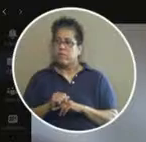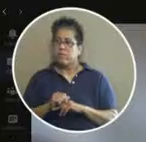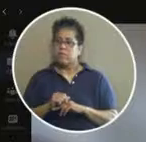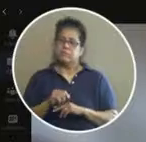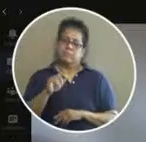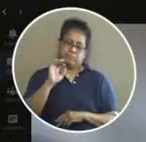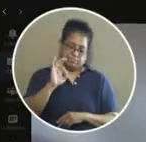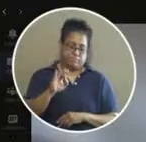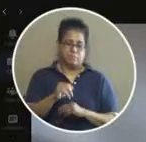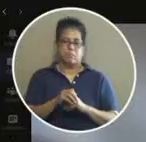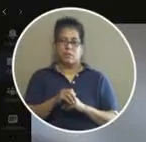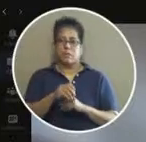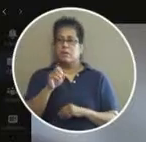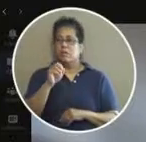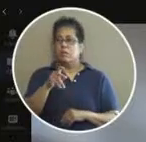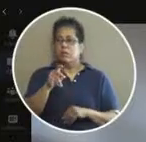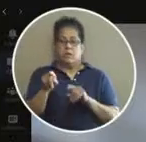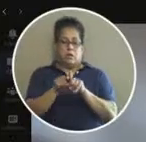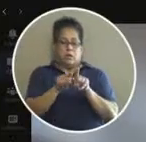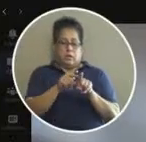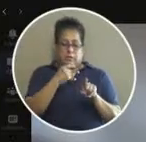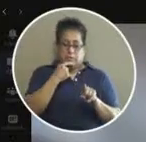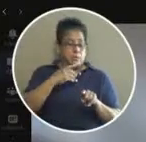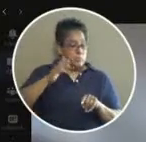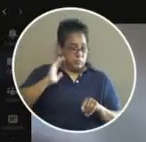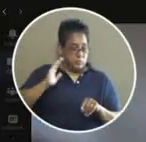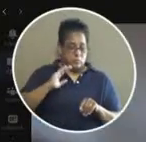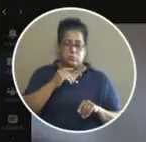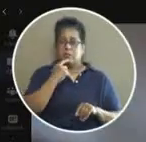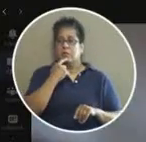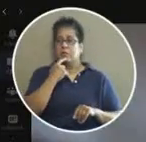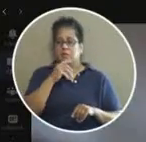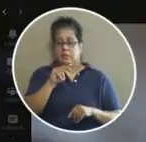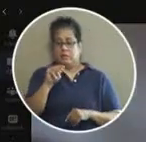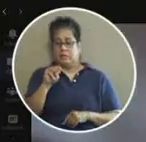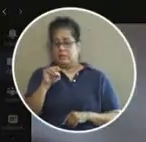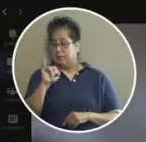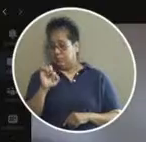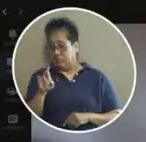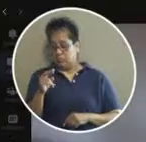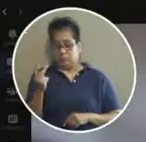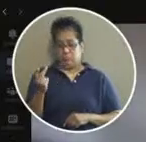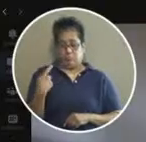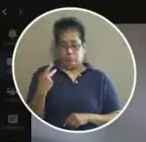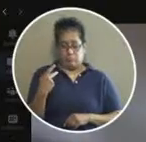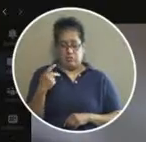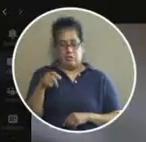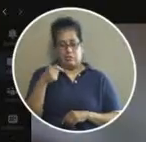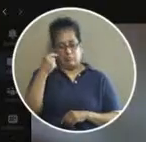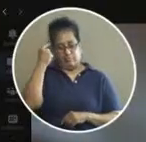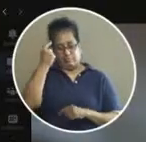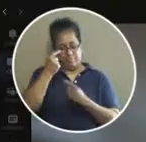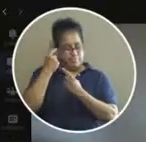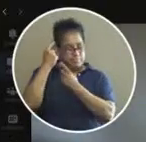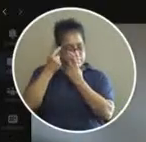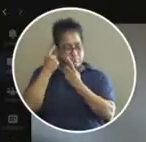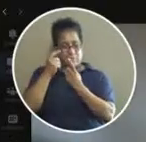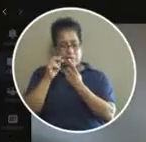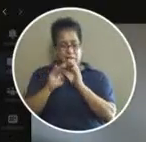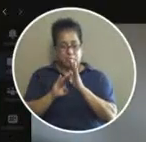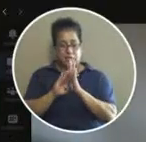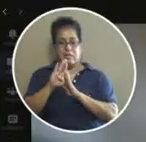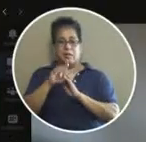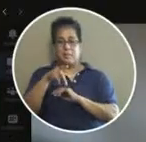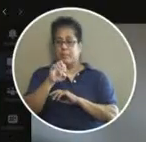There you go. Yeah, as I said earlier, that the mayor and I would obviously take into consideration if there was a peak, and then we